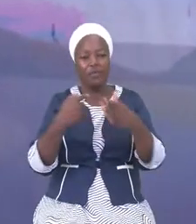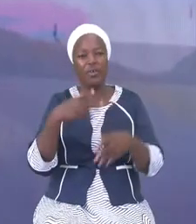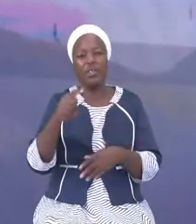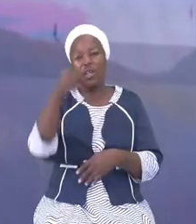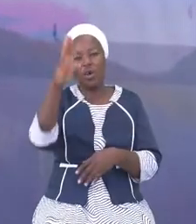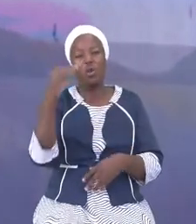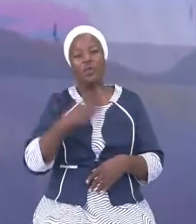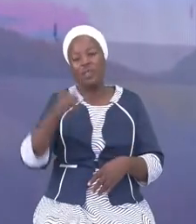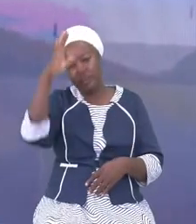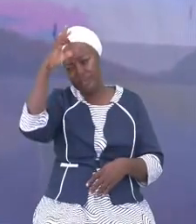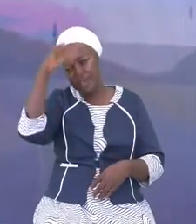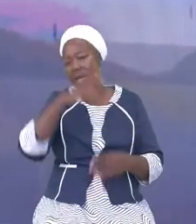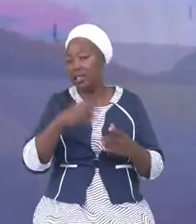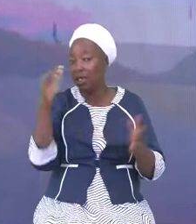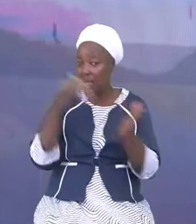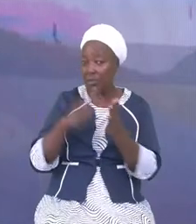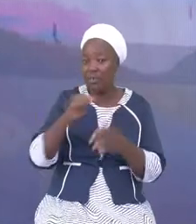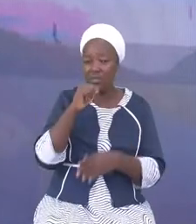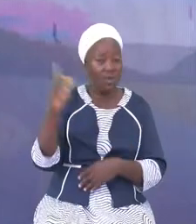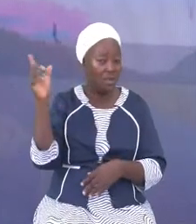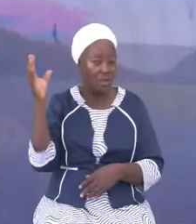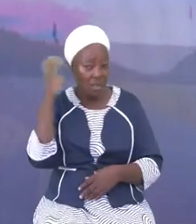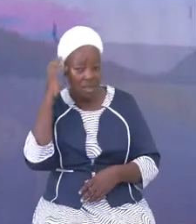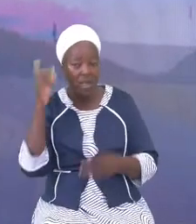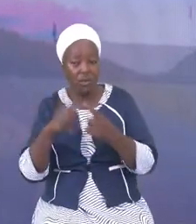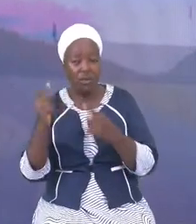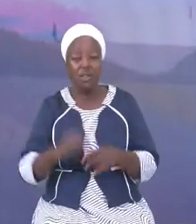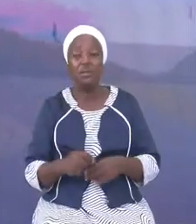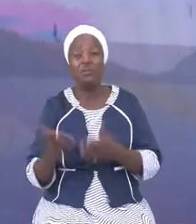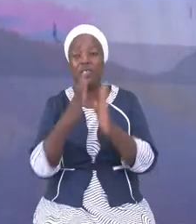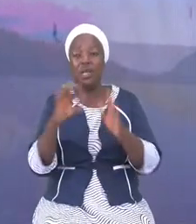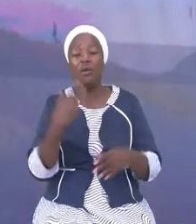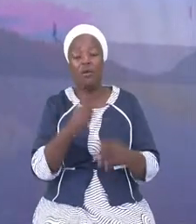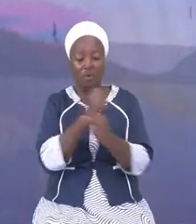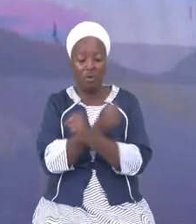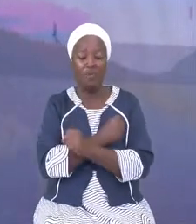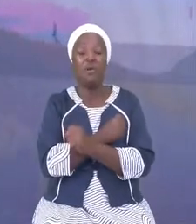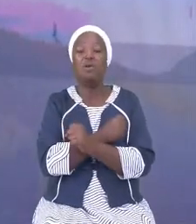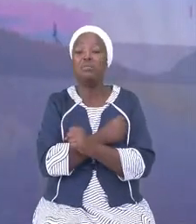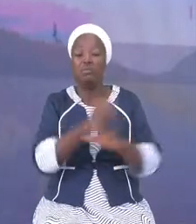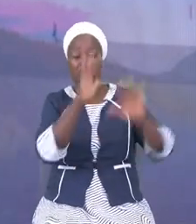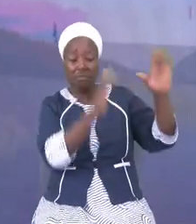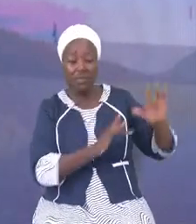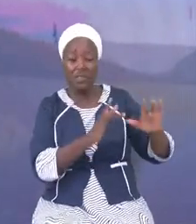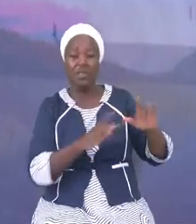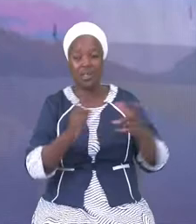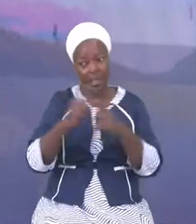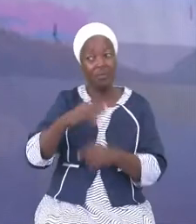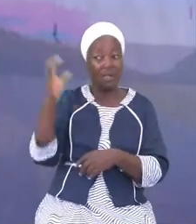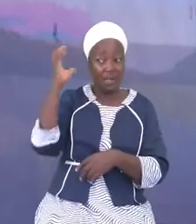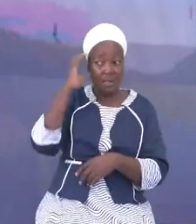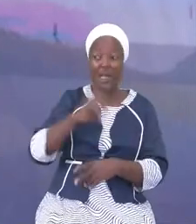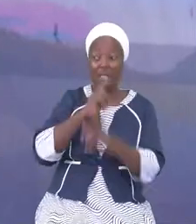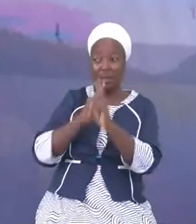not listen to the messenger of mercy and compassion and love, then they will answer when he sends the